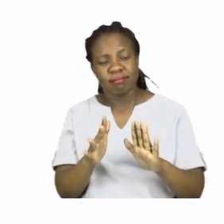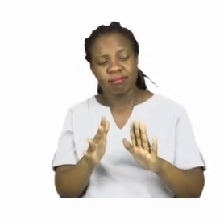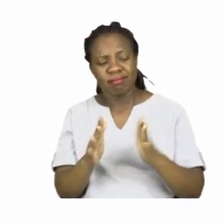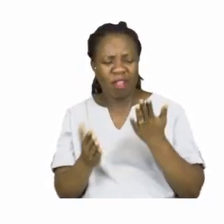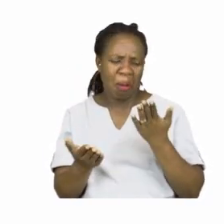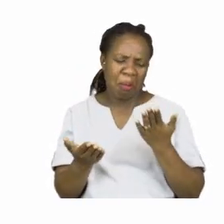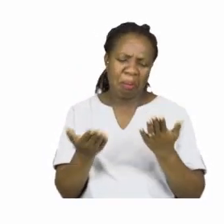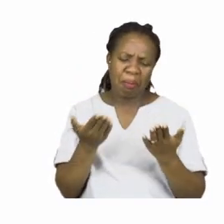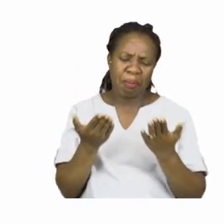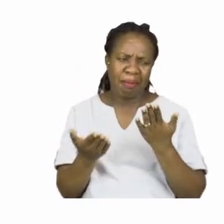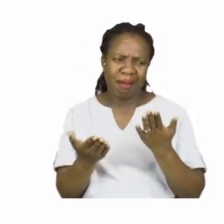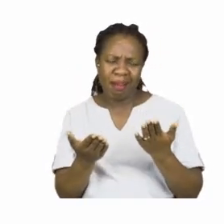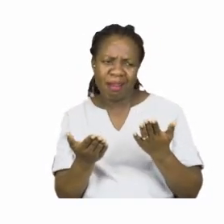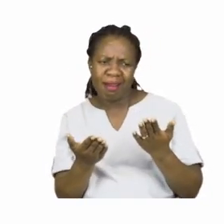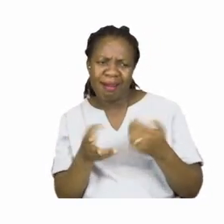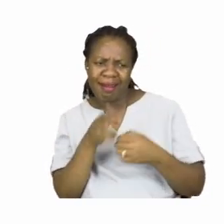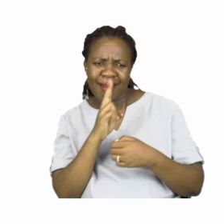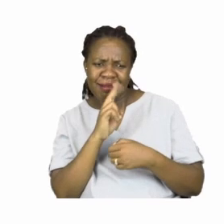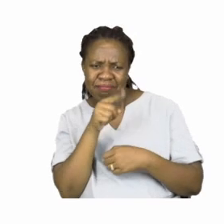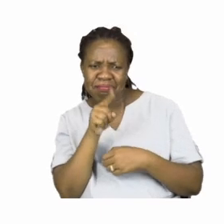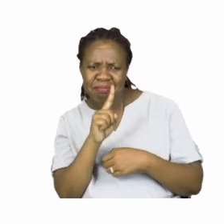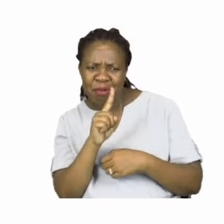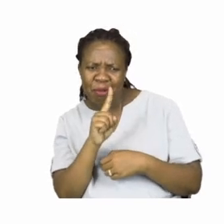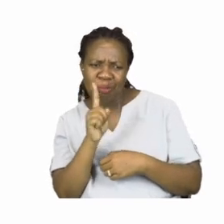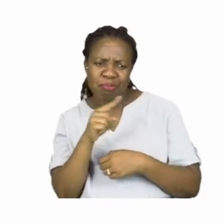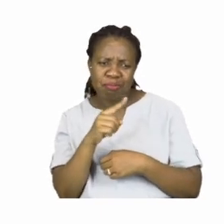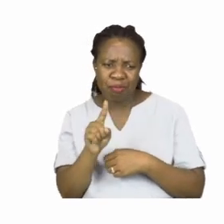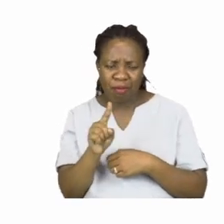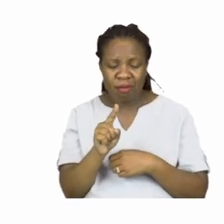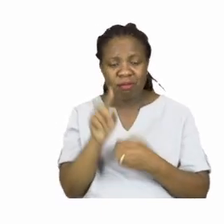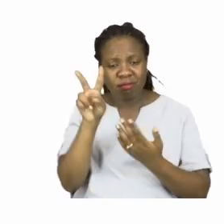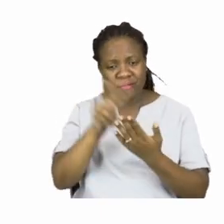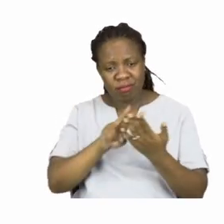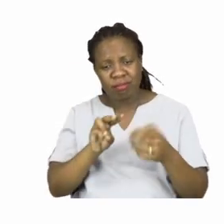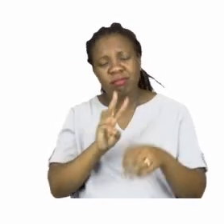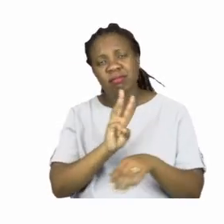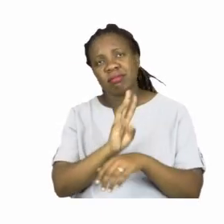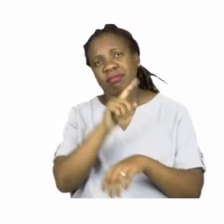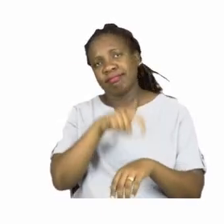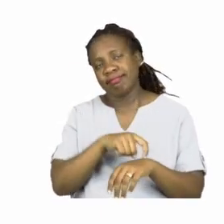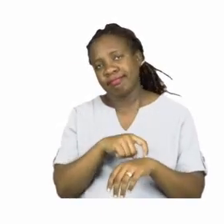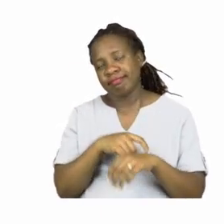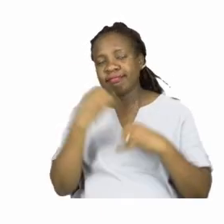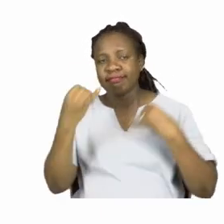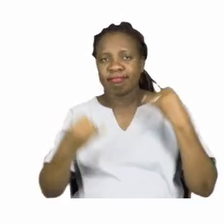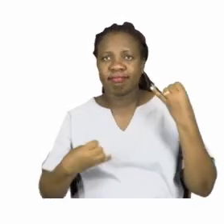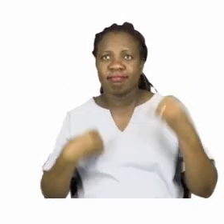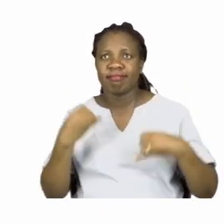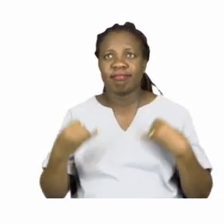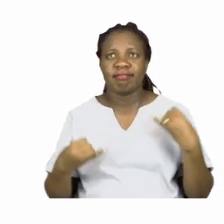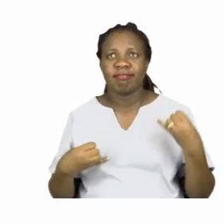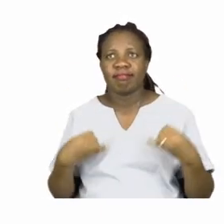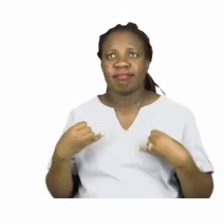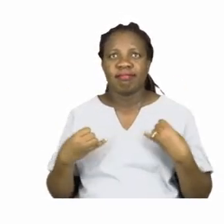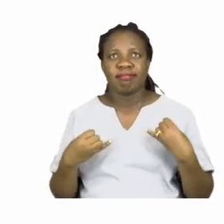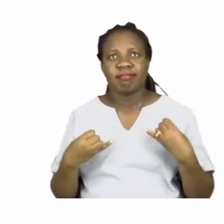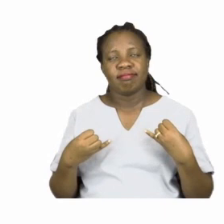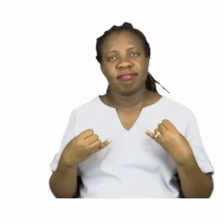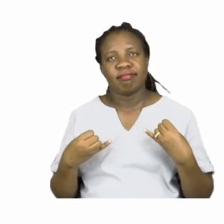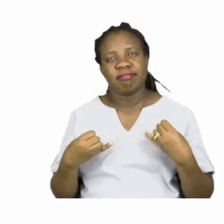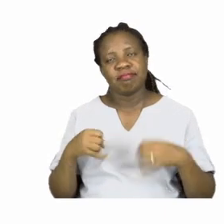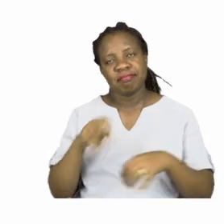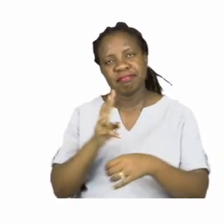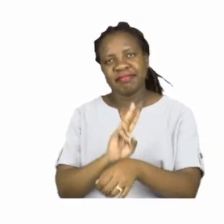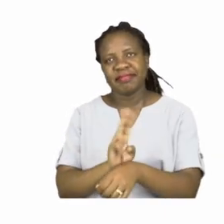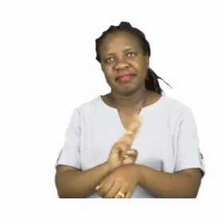a third time that your answers are correct. Have fun, and I'll see you soon after the